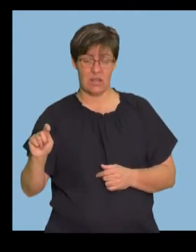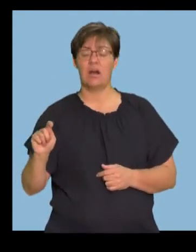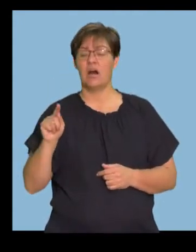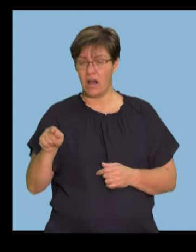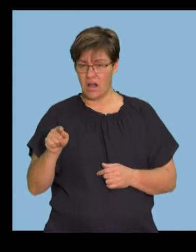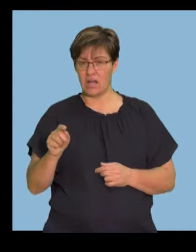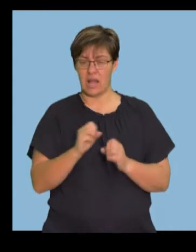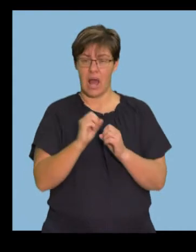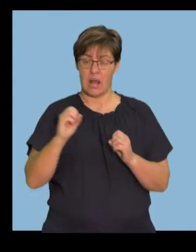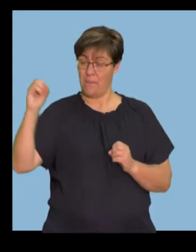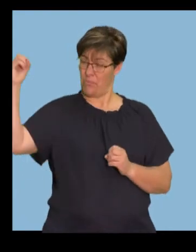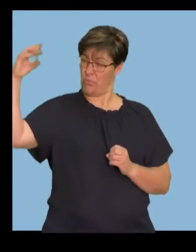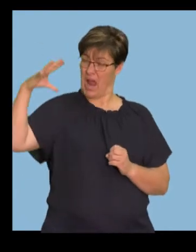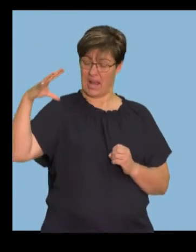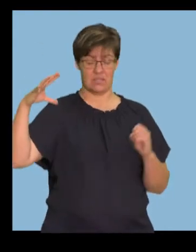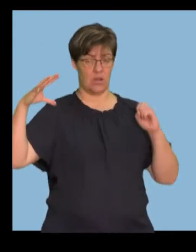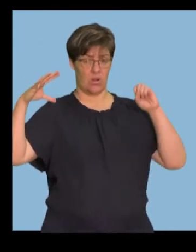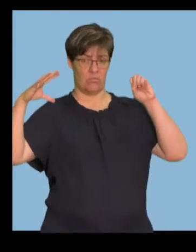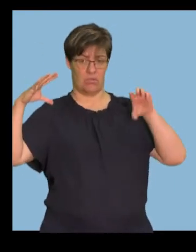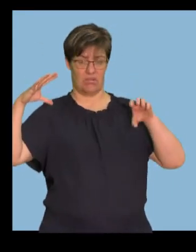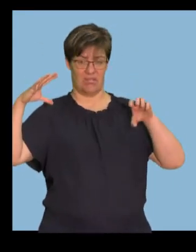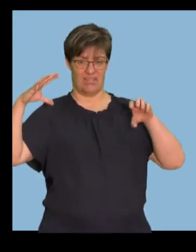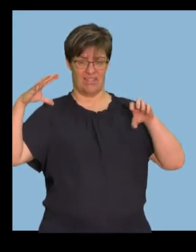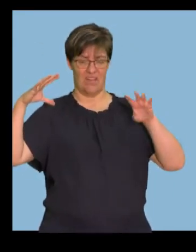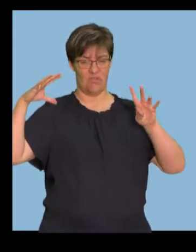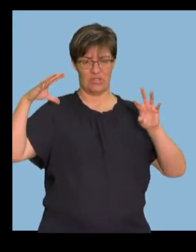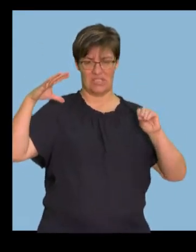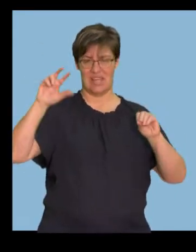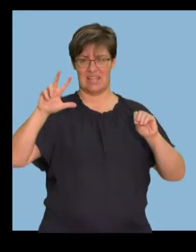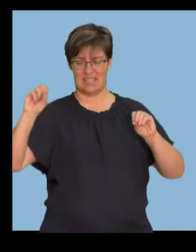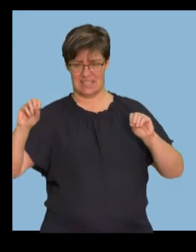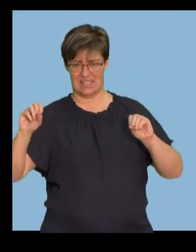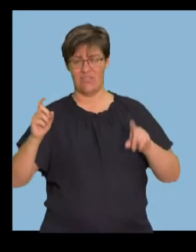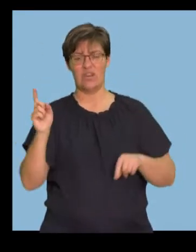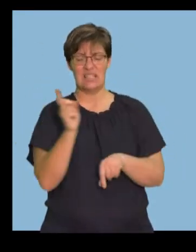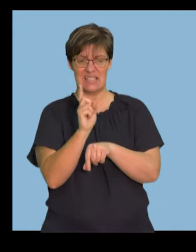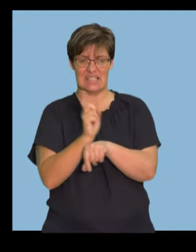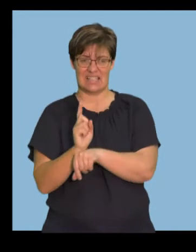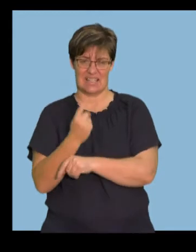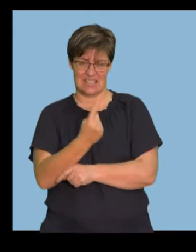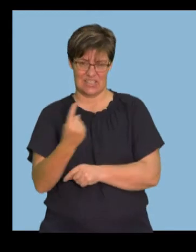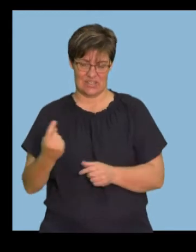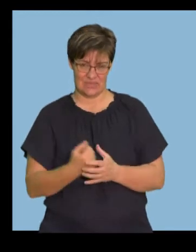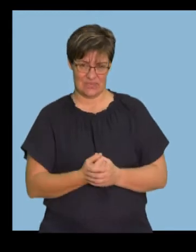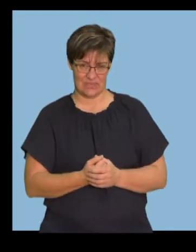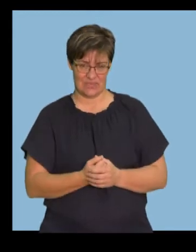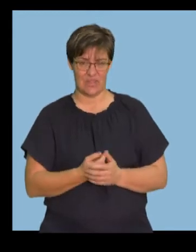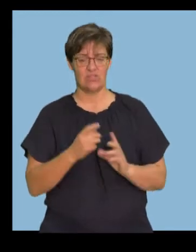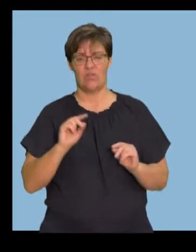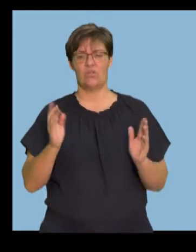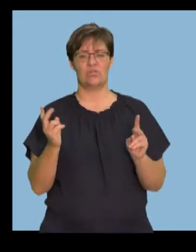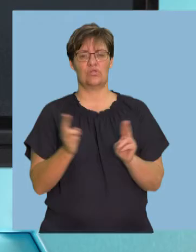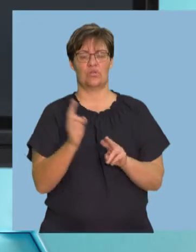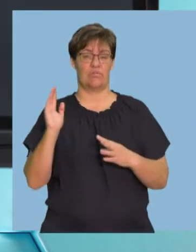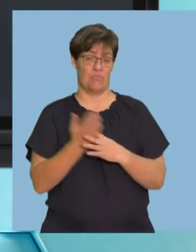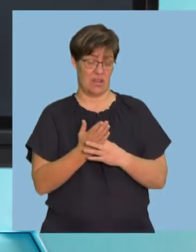basically on the brightness and the power or the amount of energy, conversion for every second. Right. So having